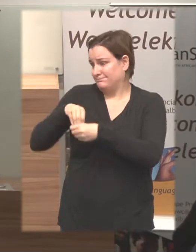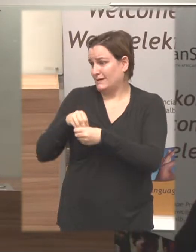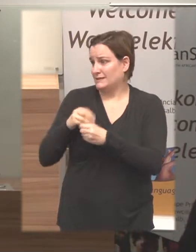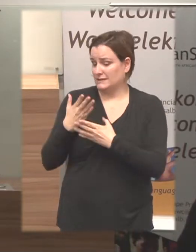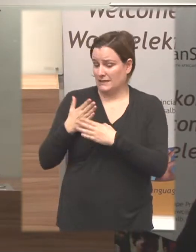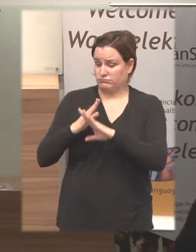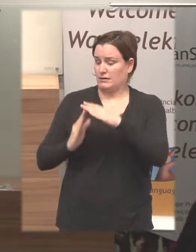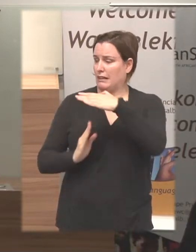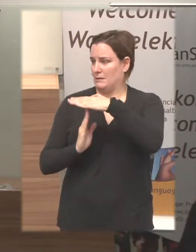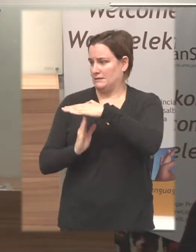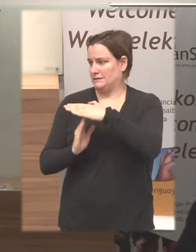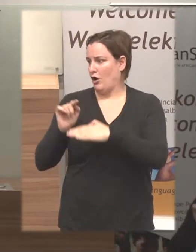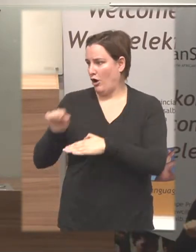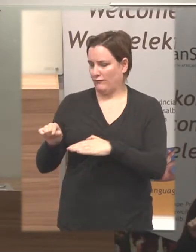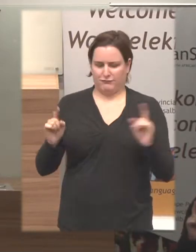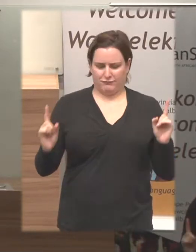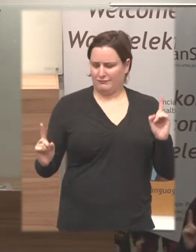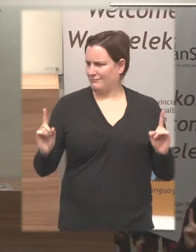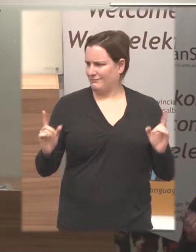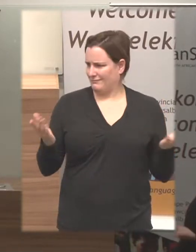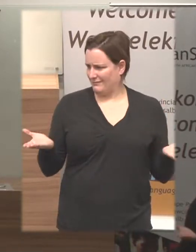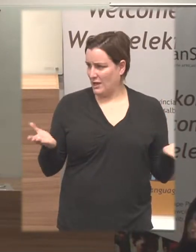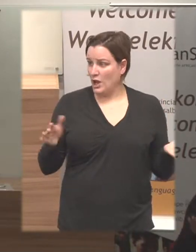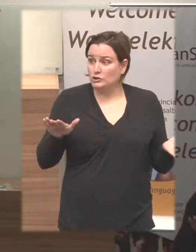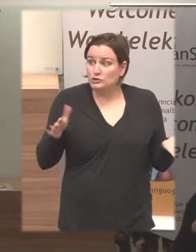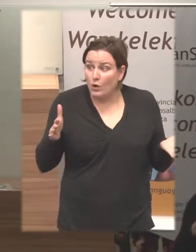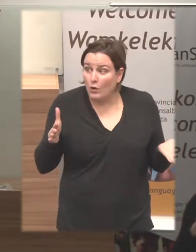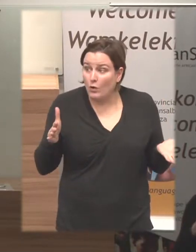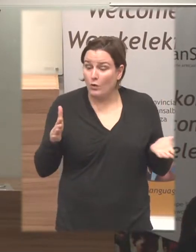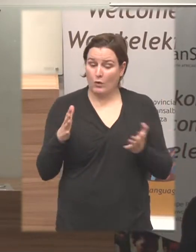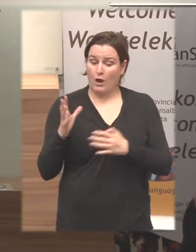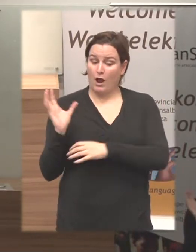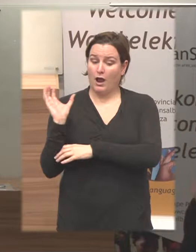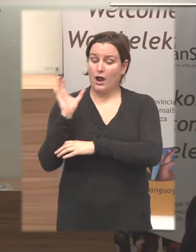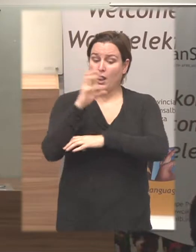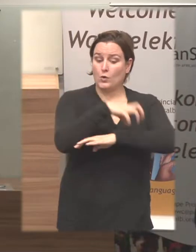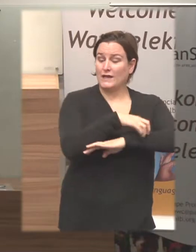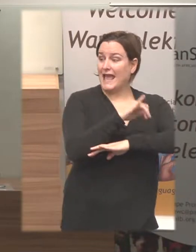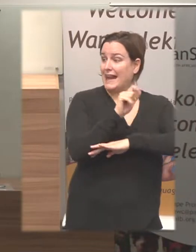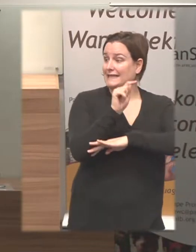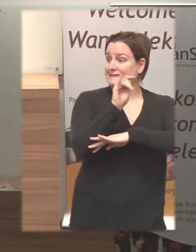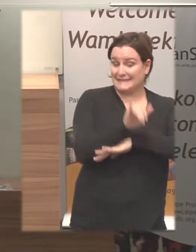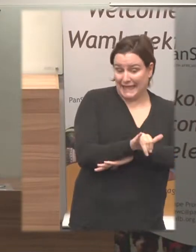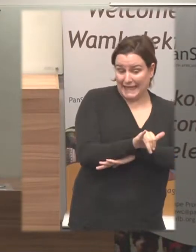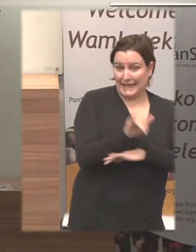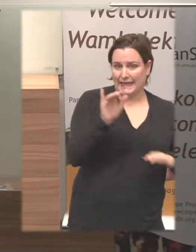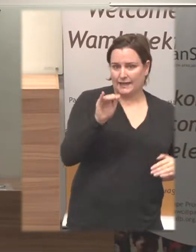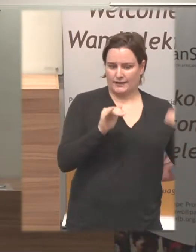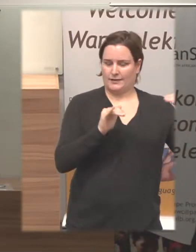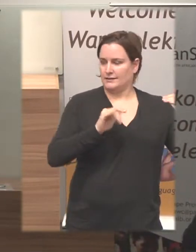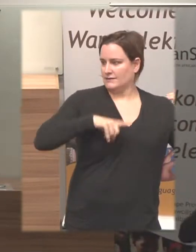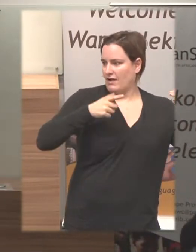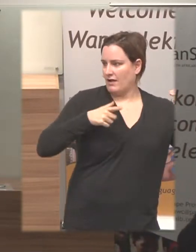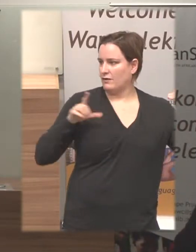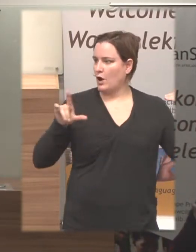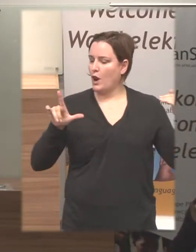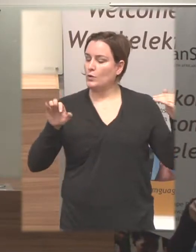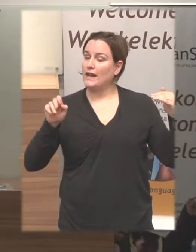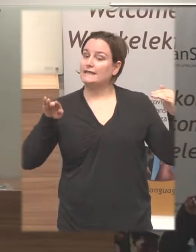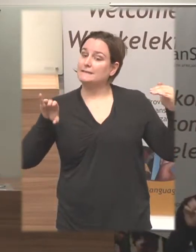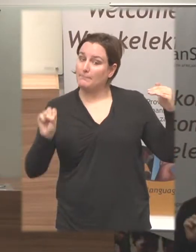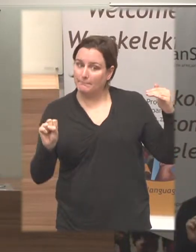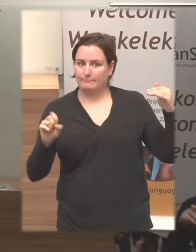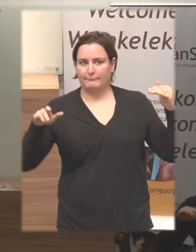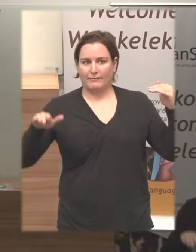colonial administrations. Thus, coloniality survives colonialism. It is maintained alive in